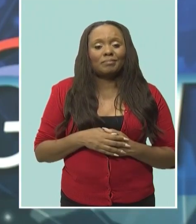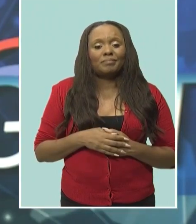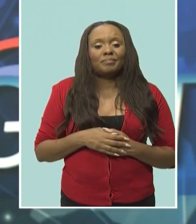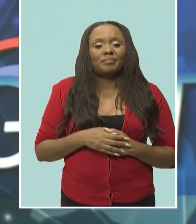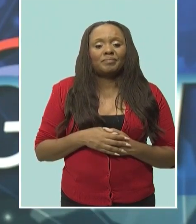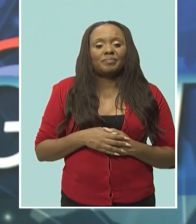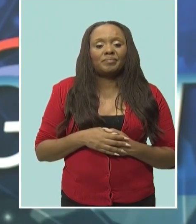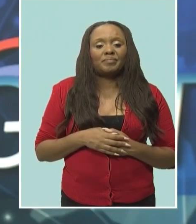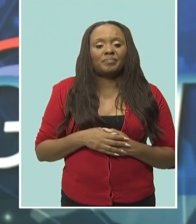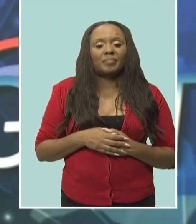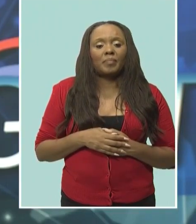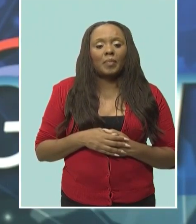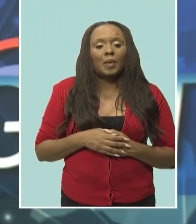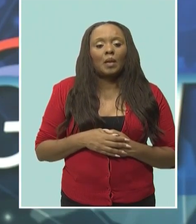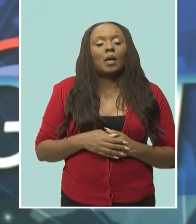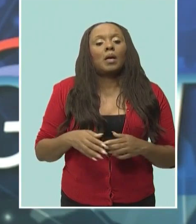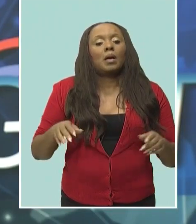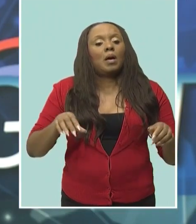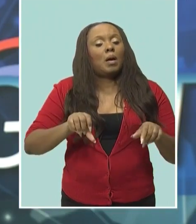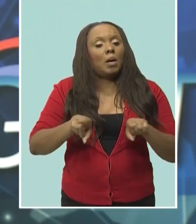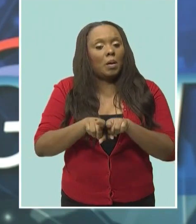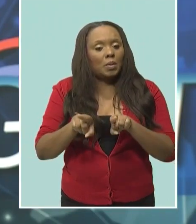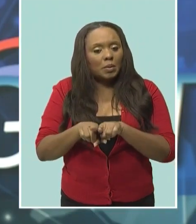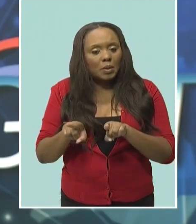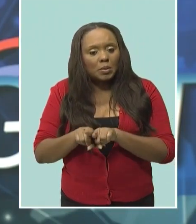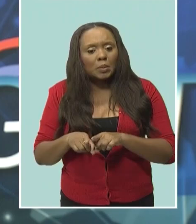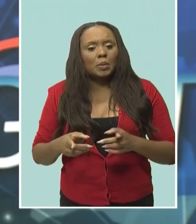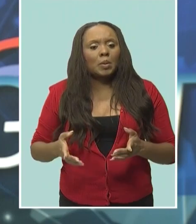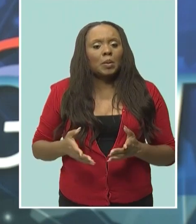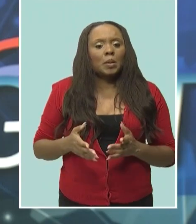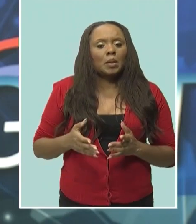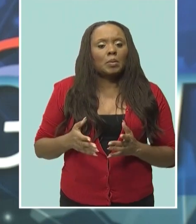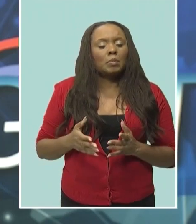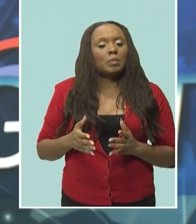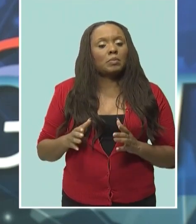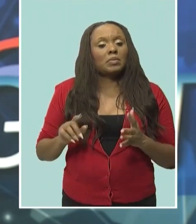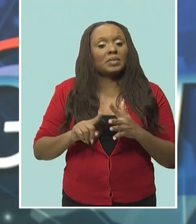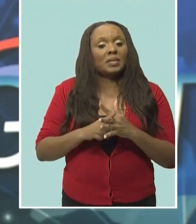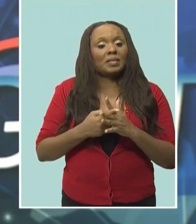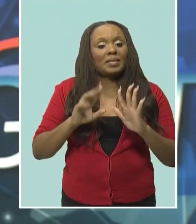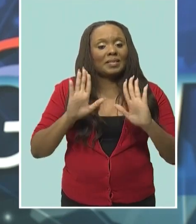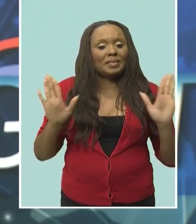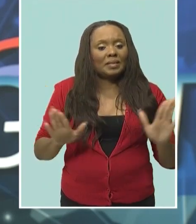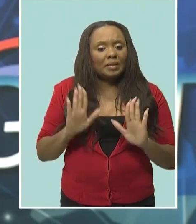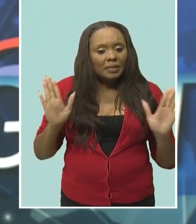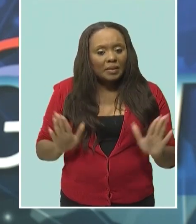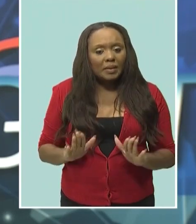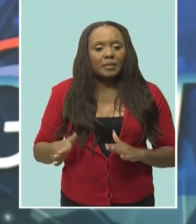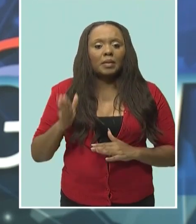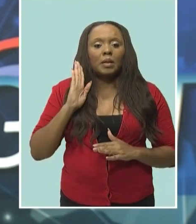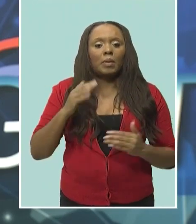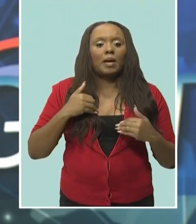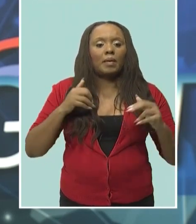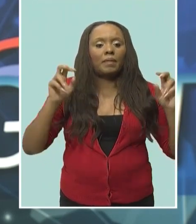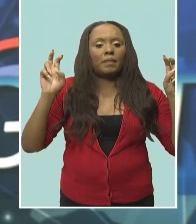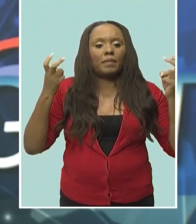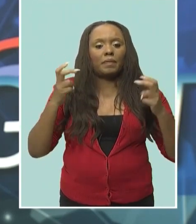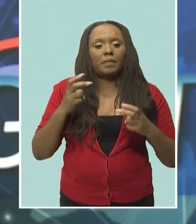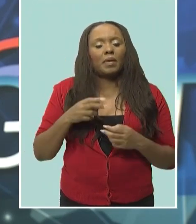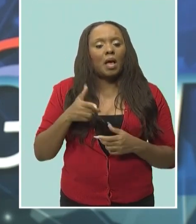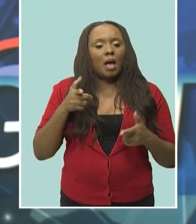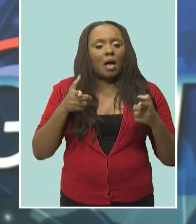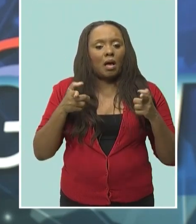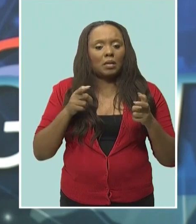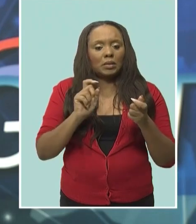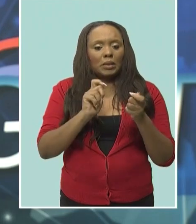Another weapon in government's arsenal in the fight against gun violence in Barbados comes into effect on Sunday. The Firearms Amendment Act